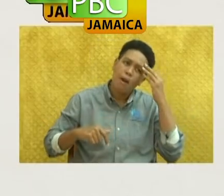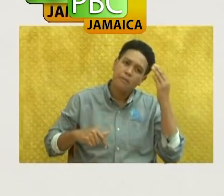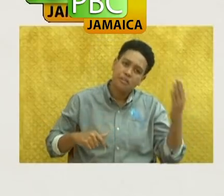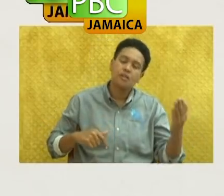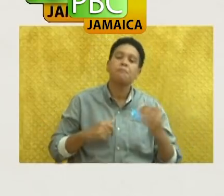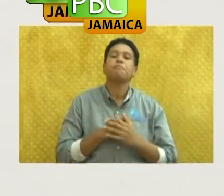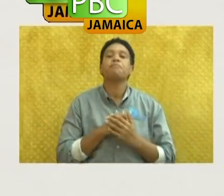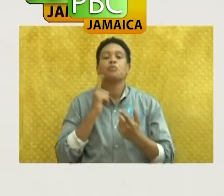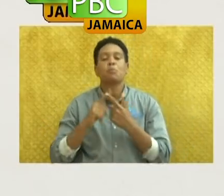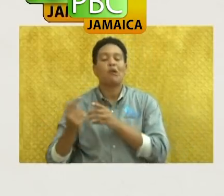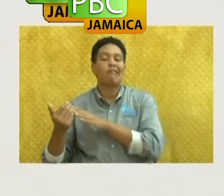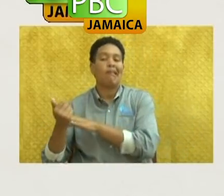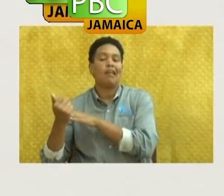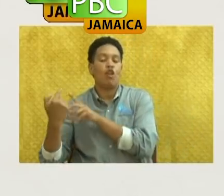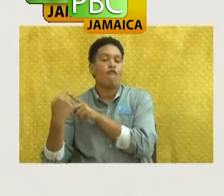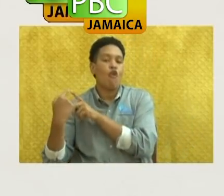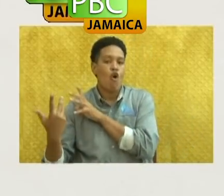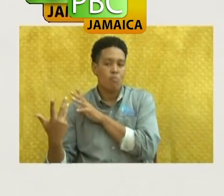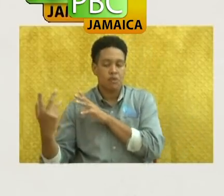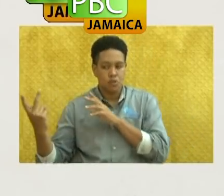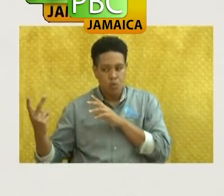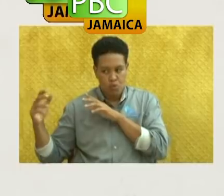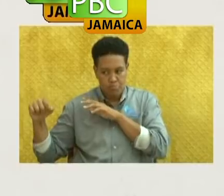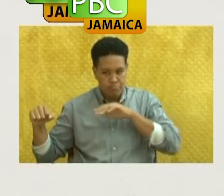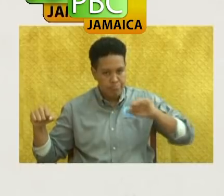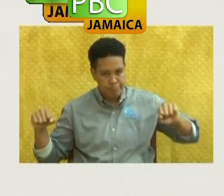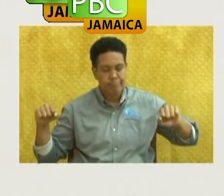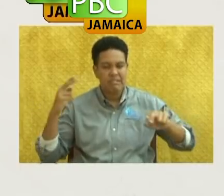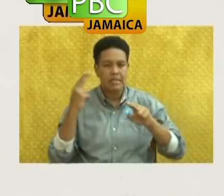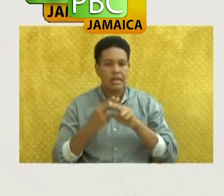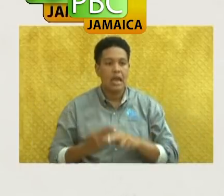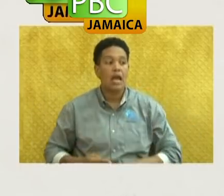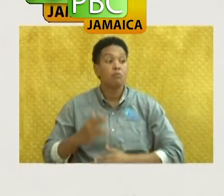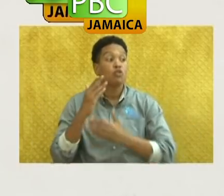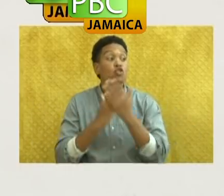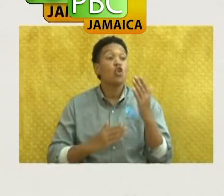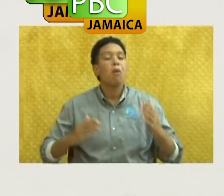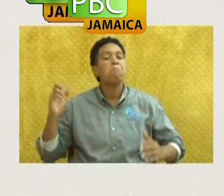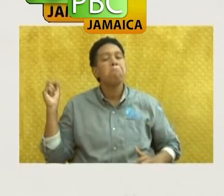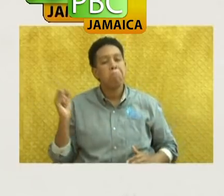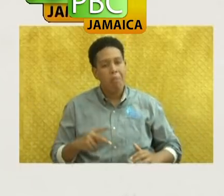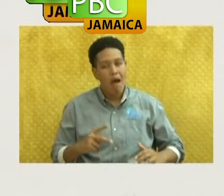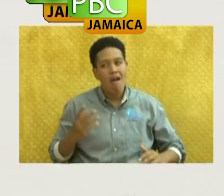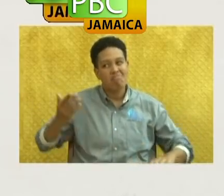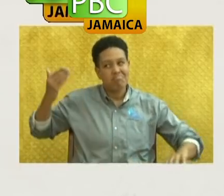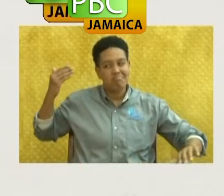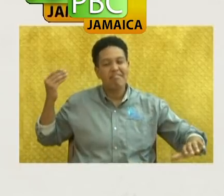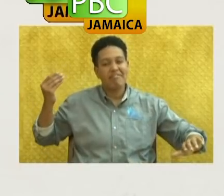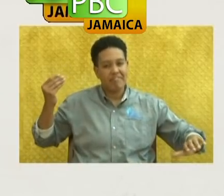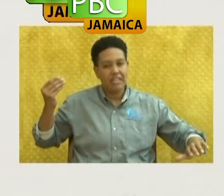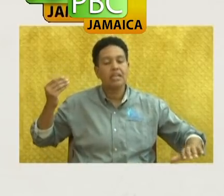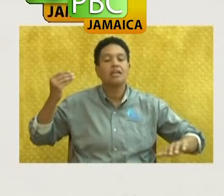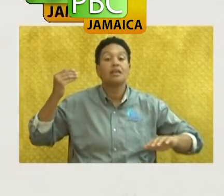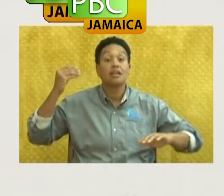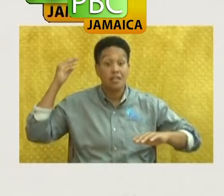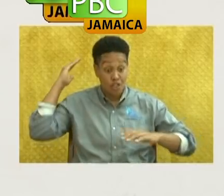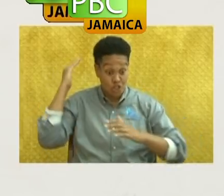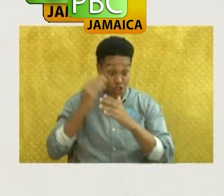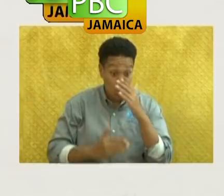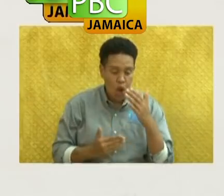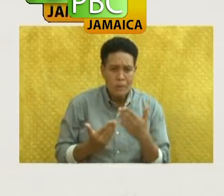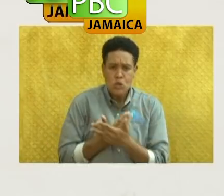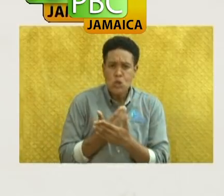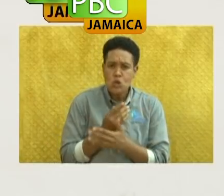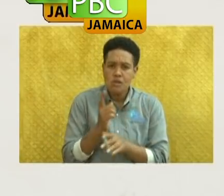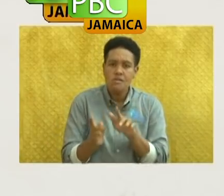and Leader of the Opposition. Some are returnees and some are